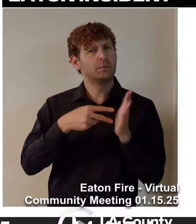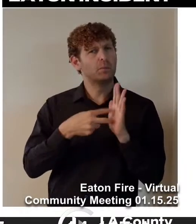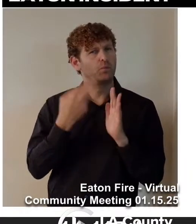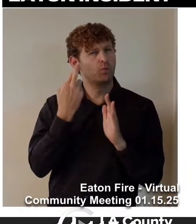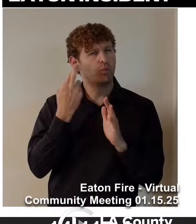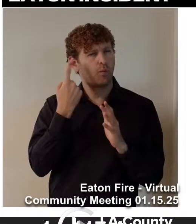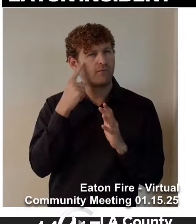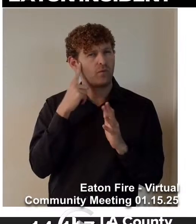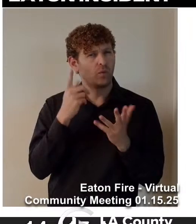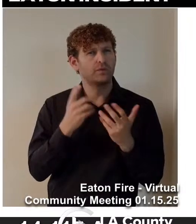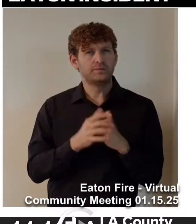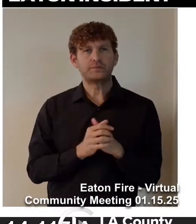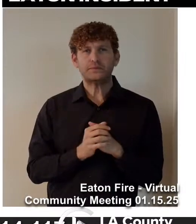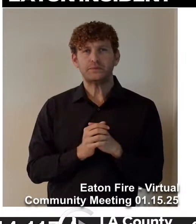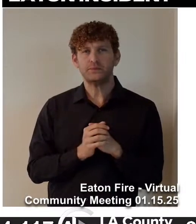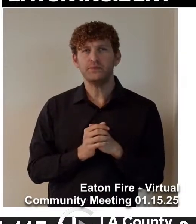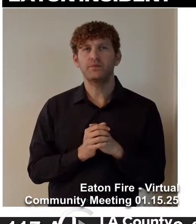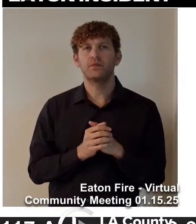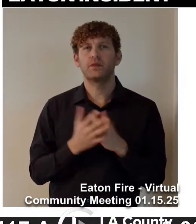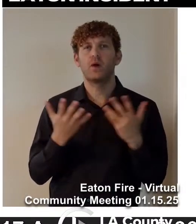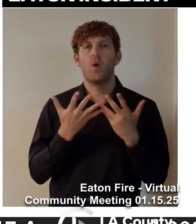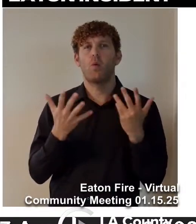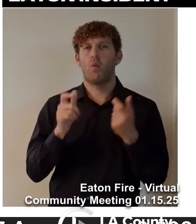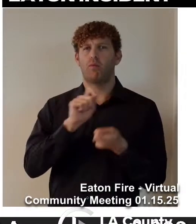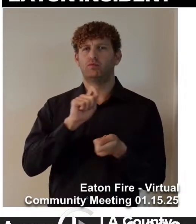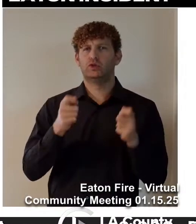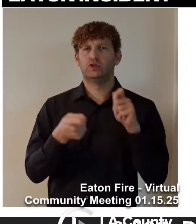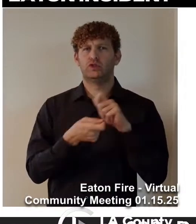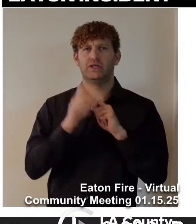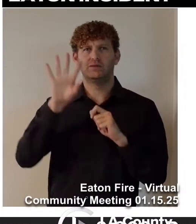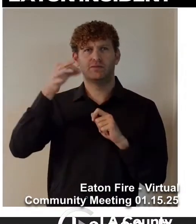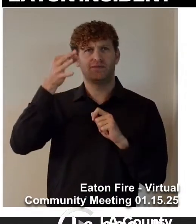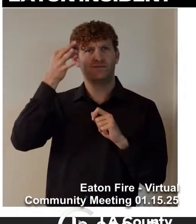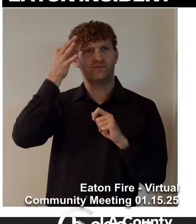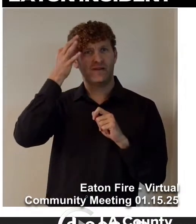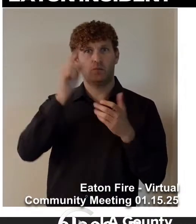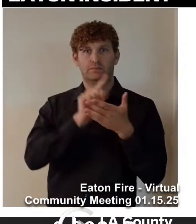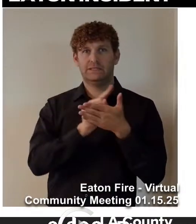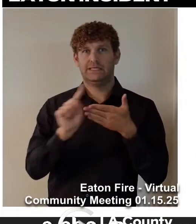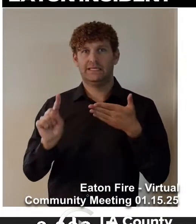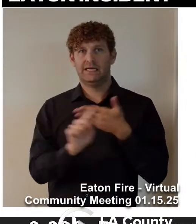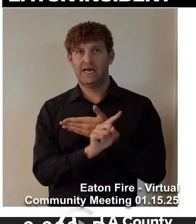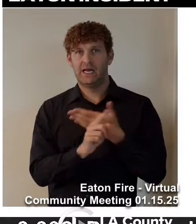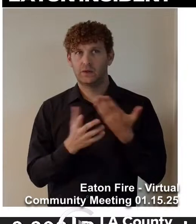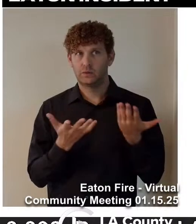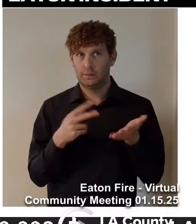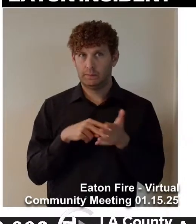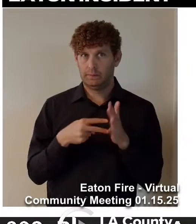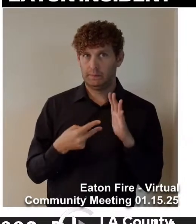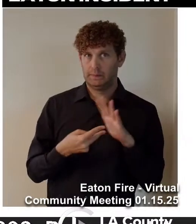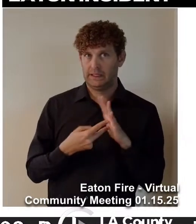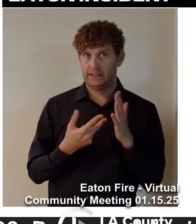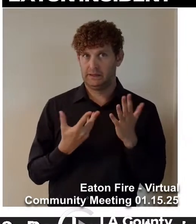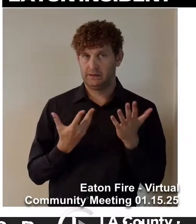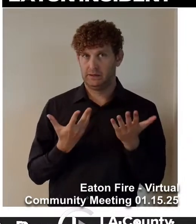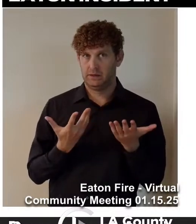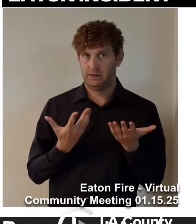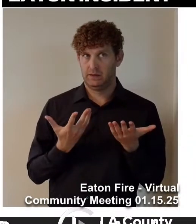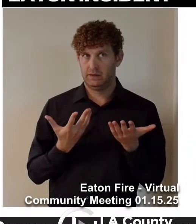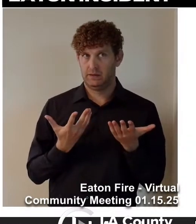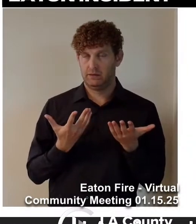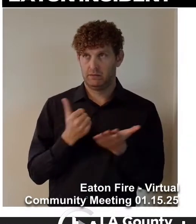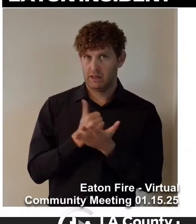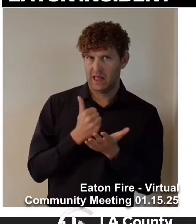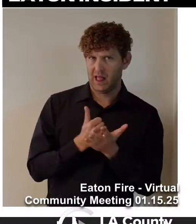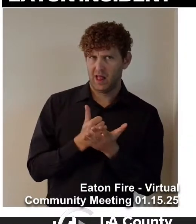is, what the change in federal administration next week means, and does that mean a change in relief? Let me say that